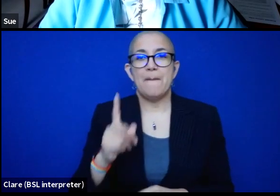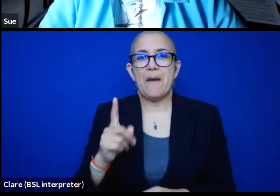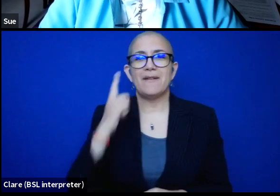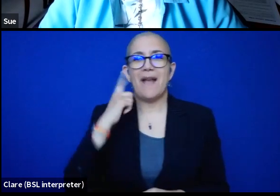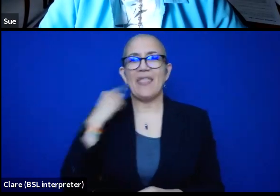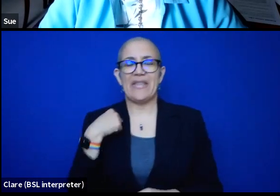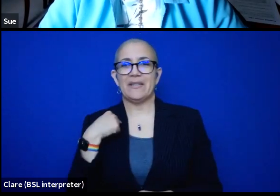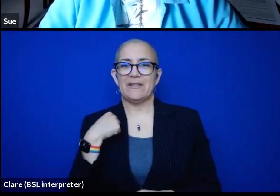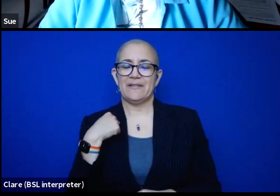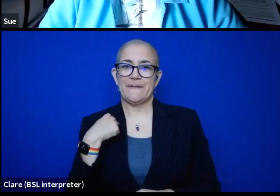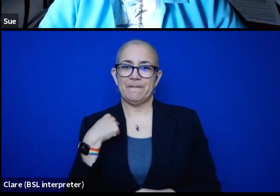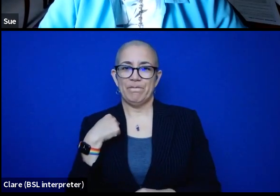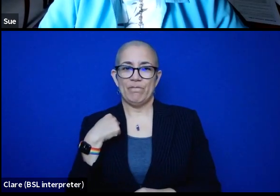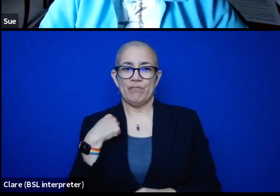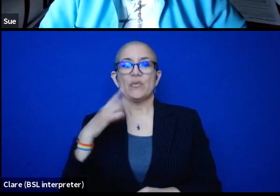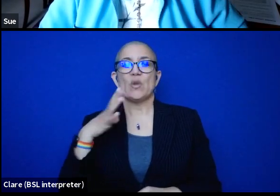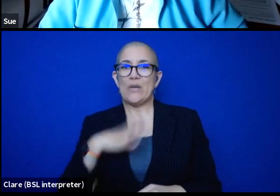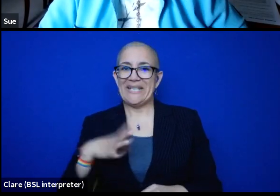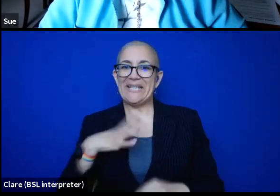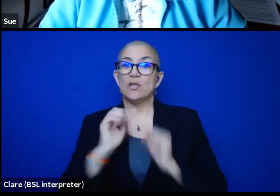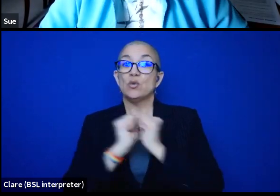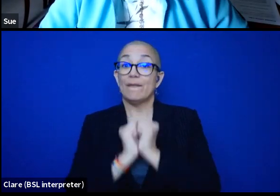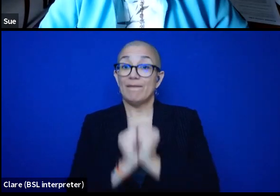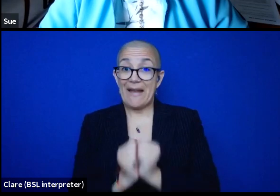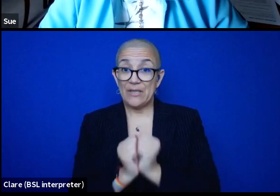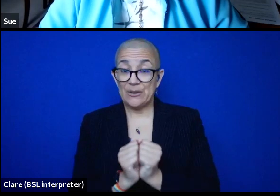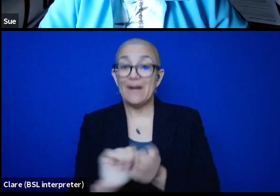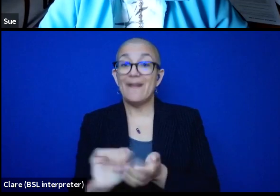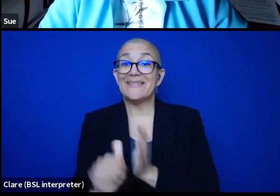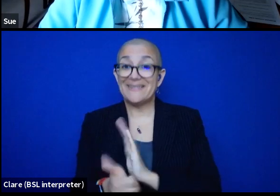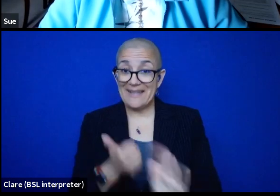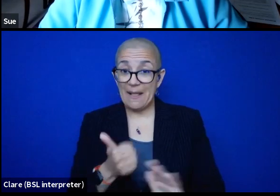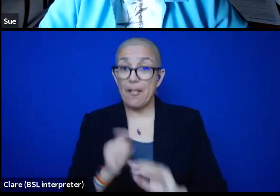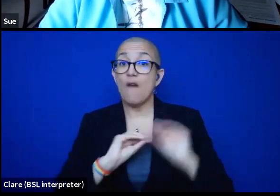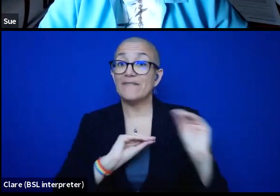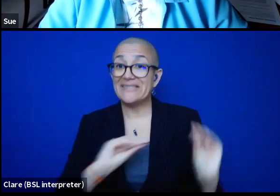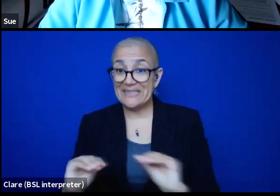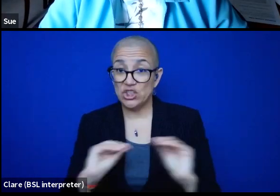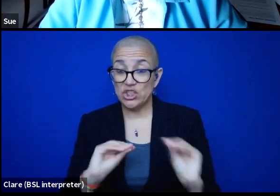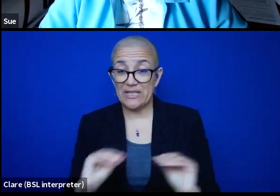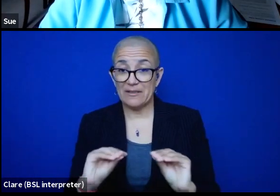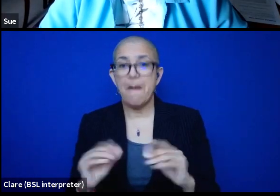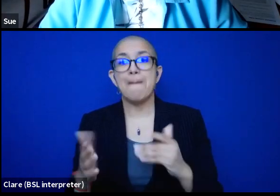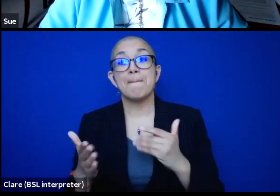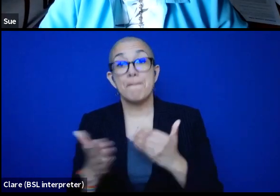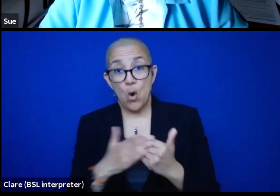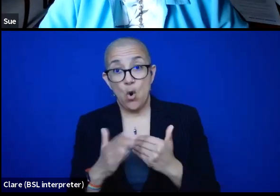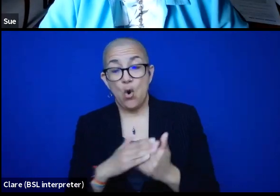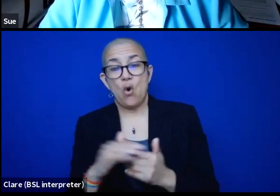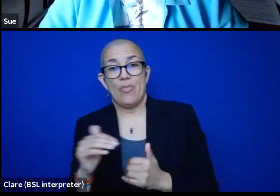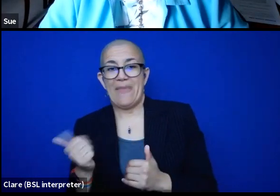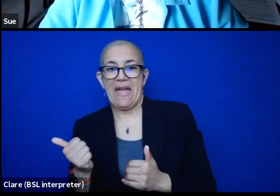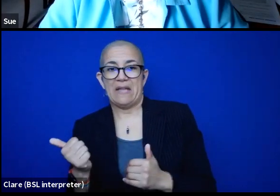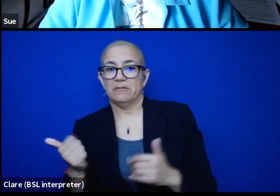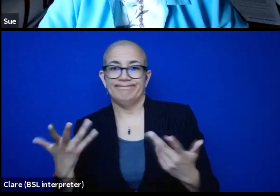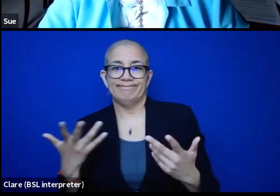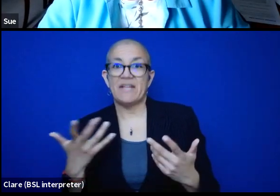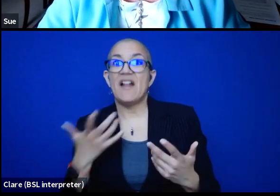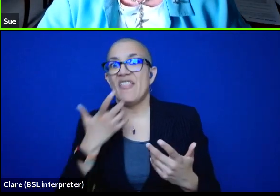that we need to value the skill of teaching far more than, say, the Daily Telegraph